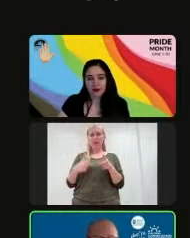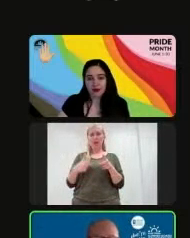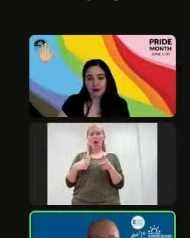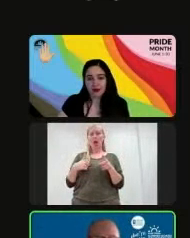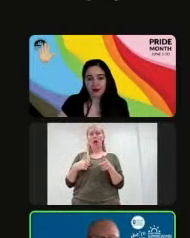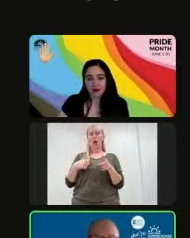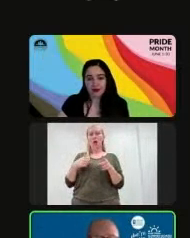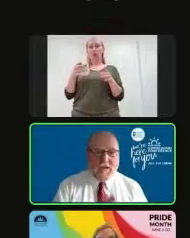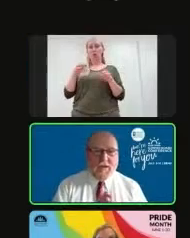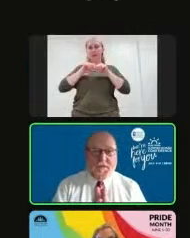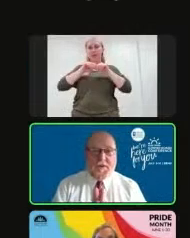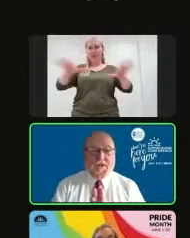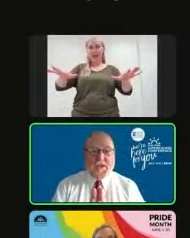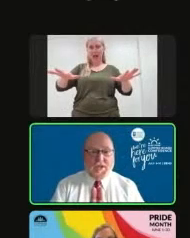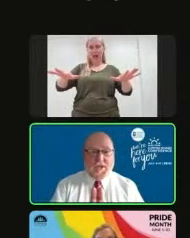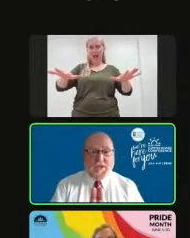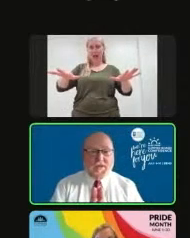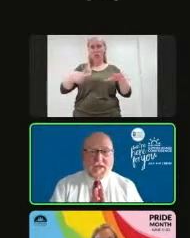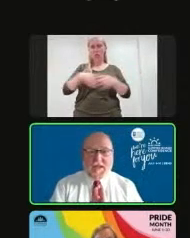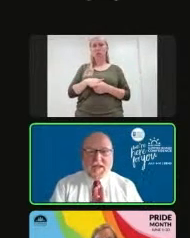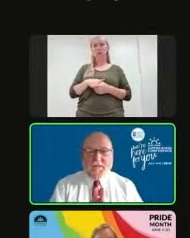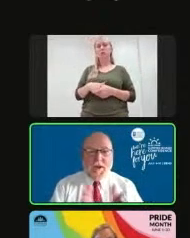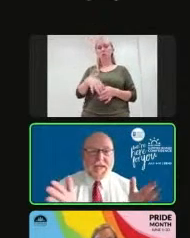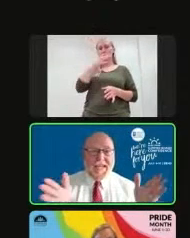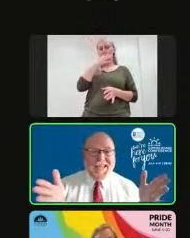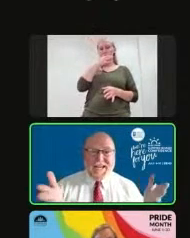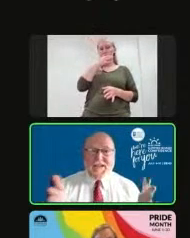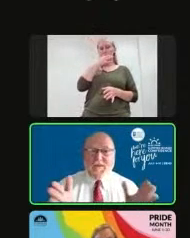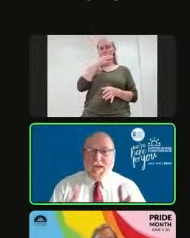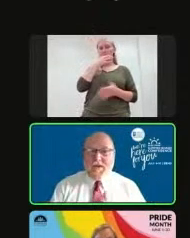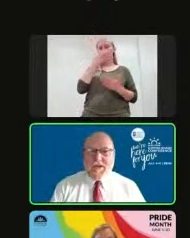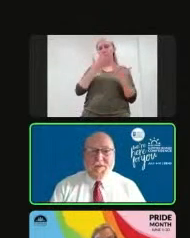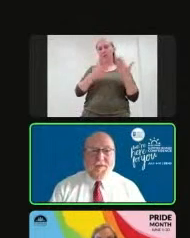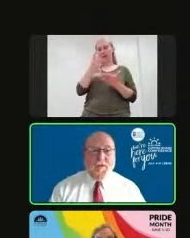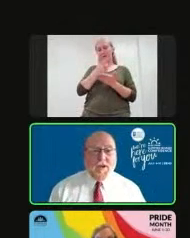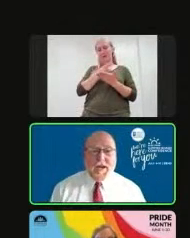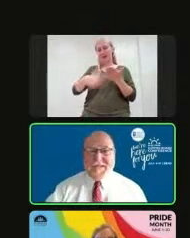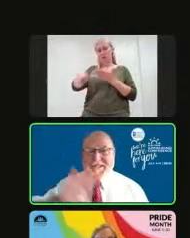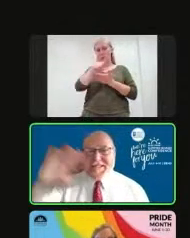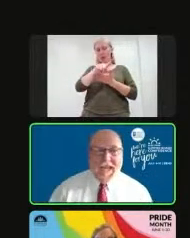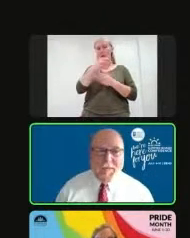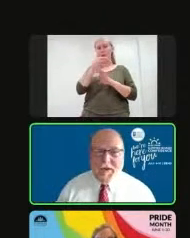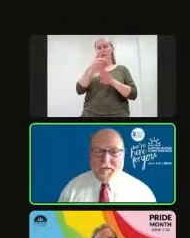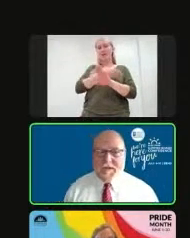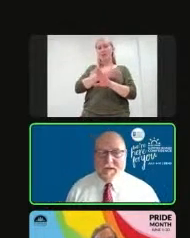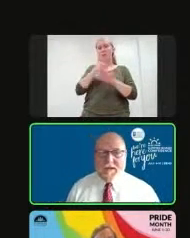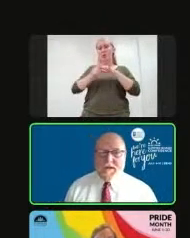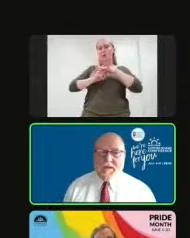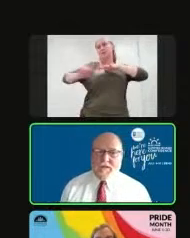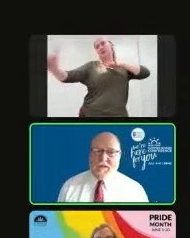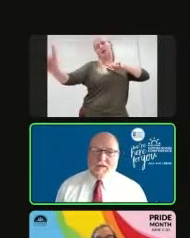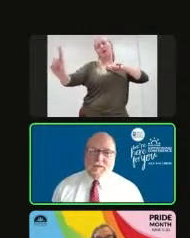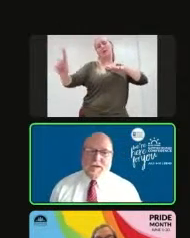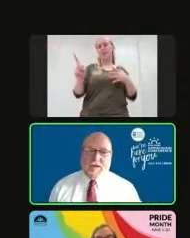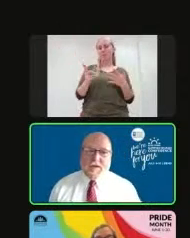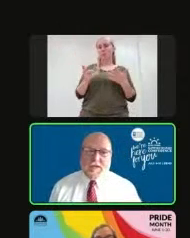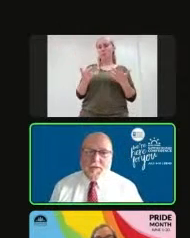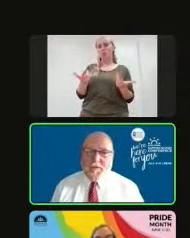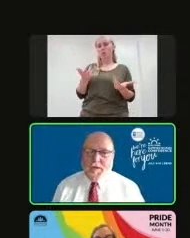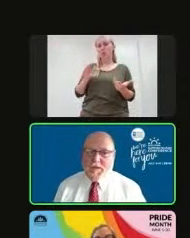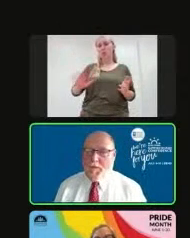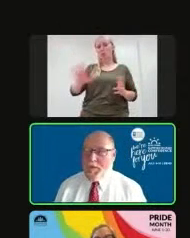that out to you folks soon in probably the next week or so before you guys escape off to